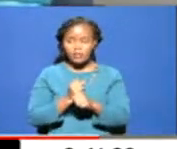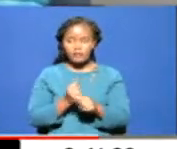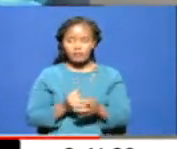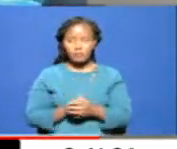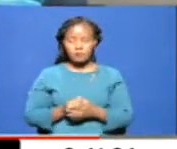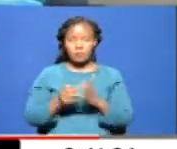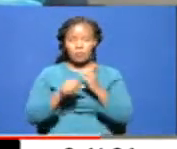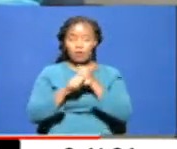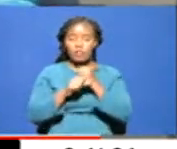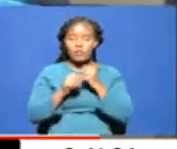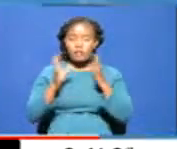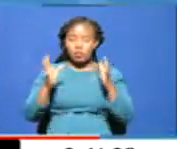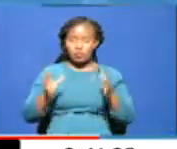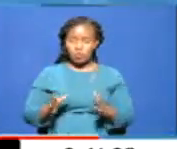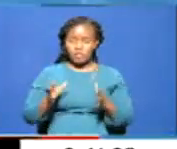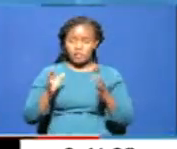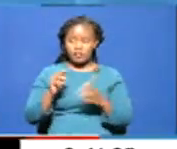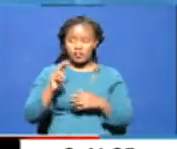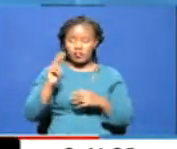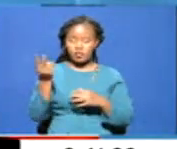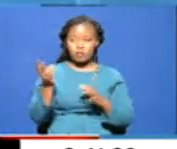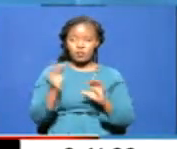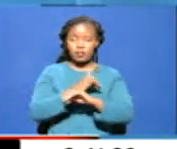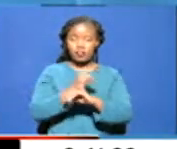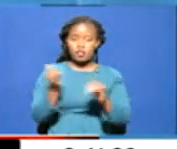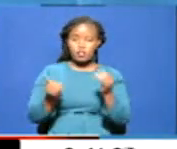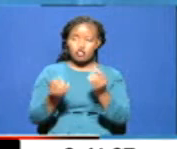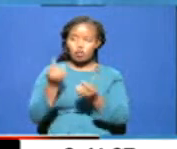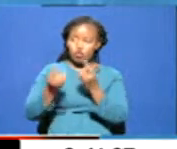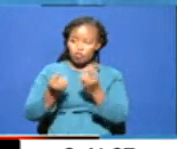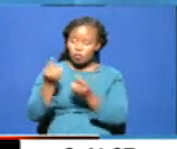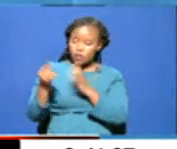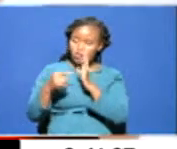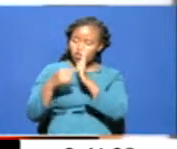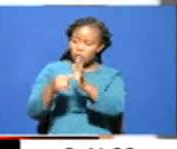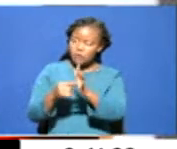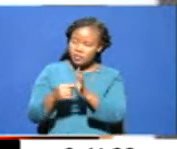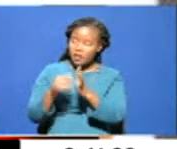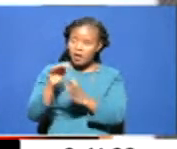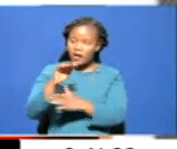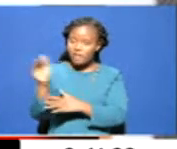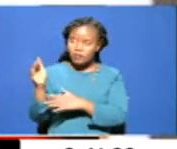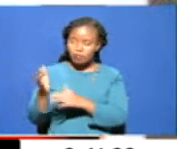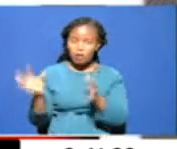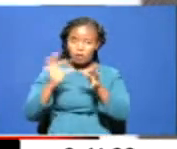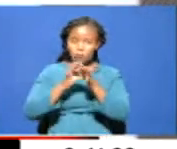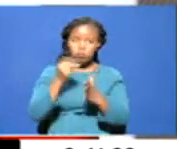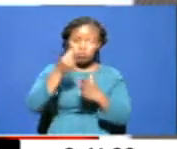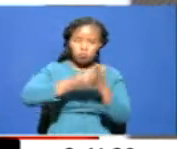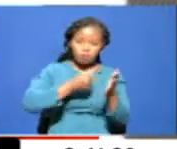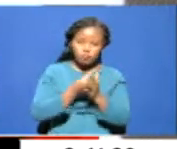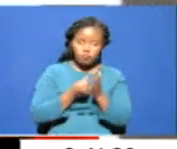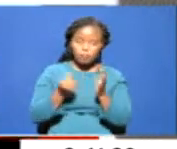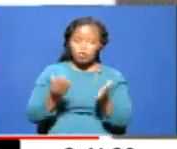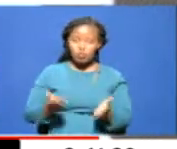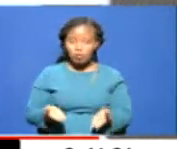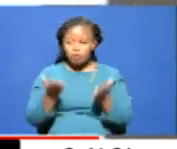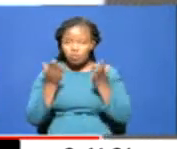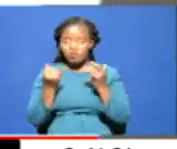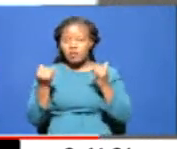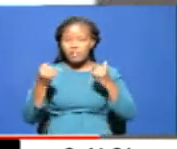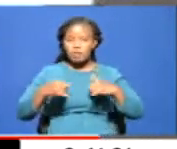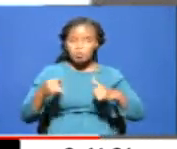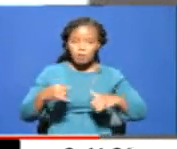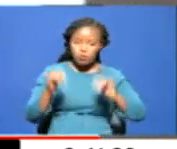Stakeholders at the second Clean Cooking Expo called for collaborative efforts to accelerate the implementation of